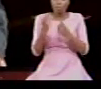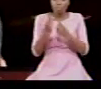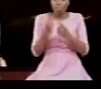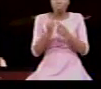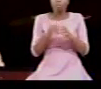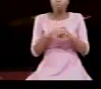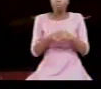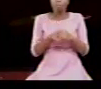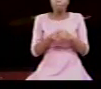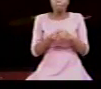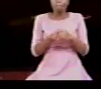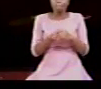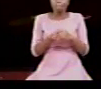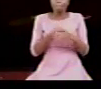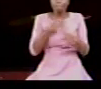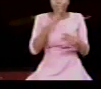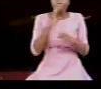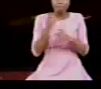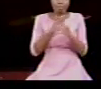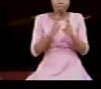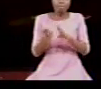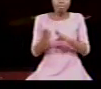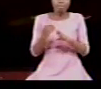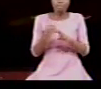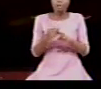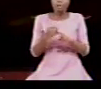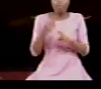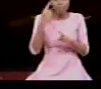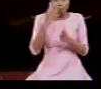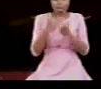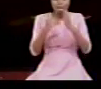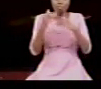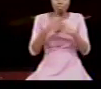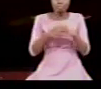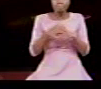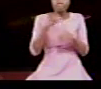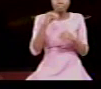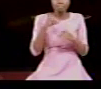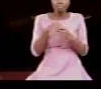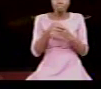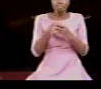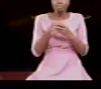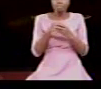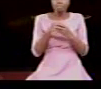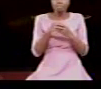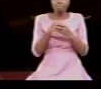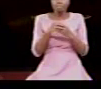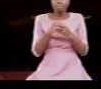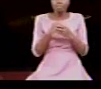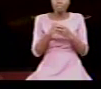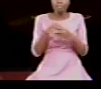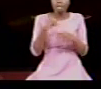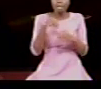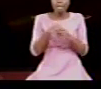clean and get set for heaven. Again, in the same Isaiah